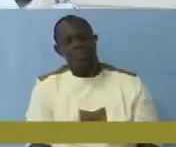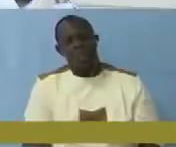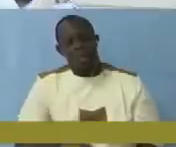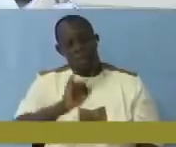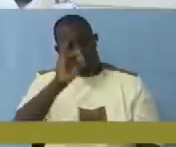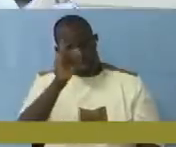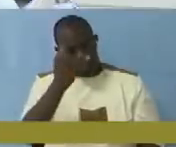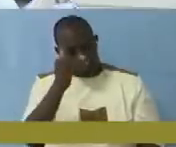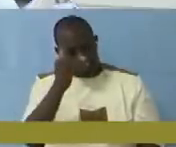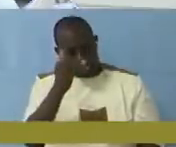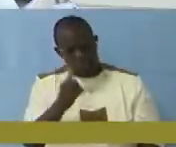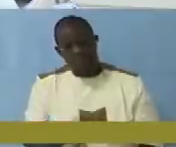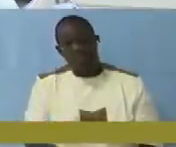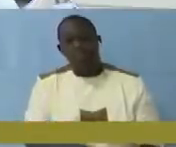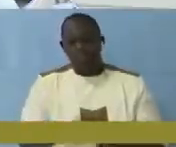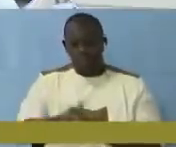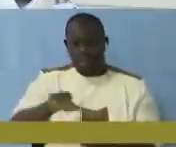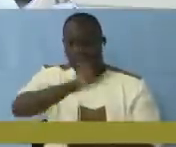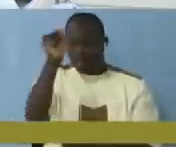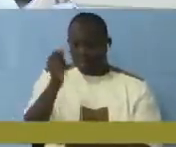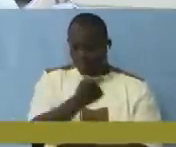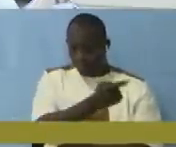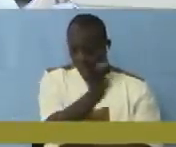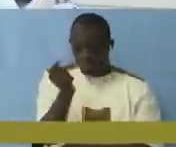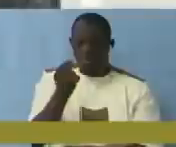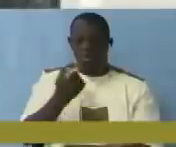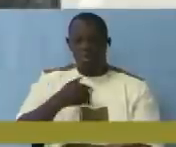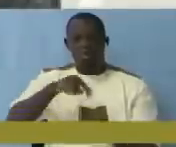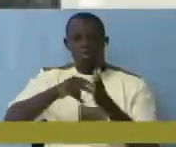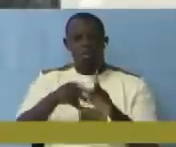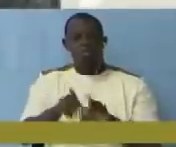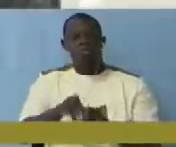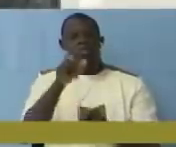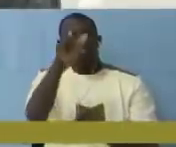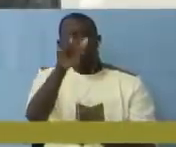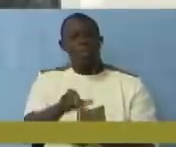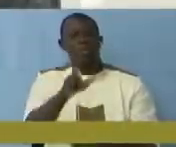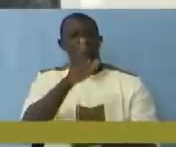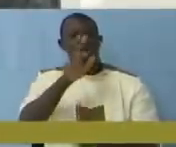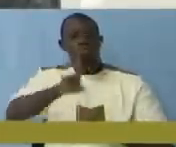Yes. And those people would be the interrogators, correct?